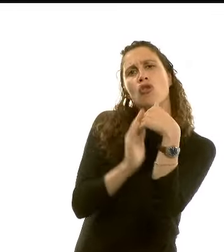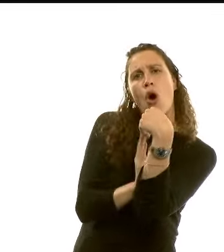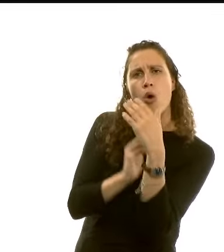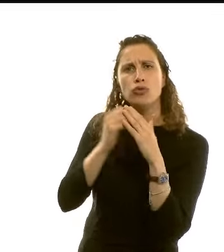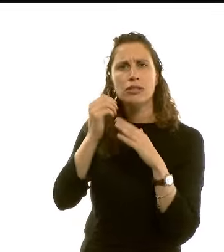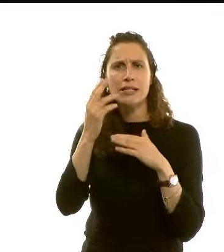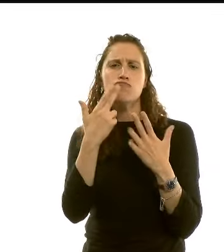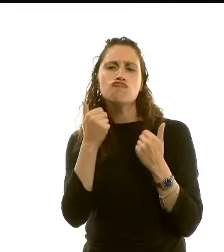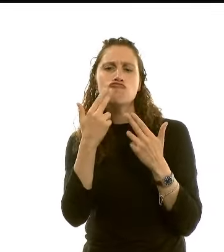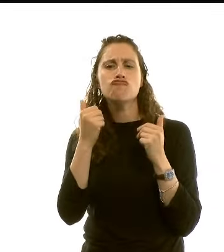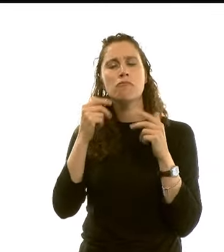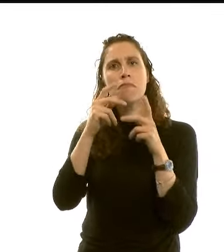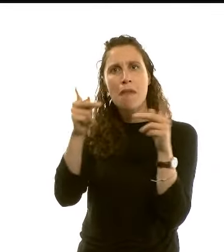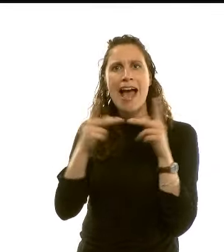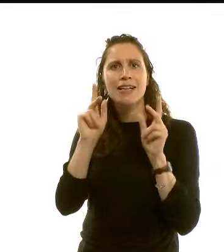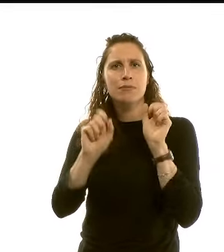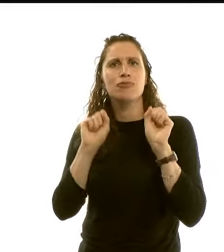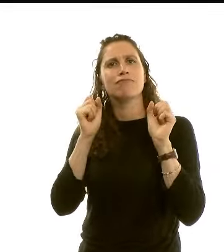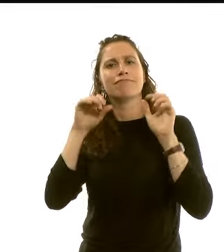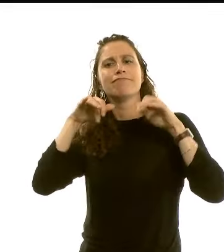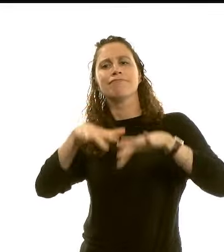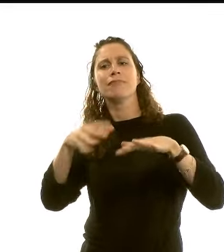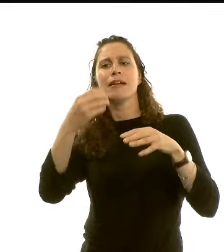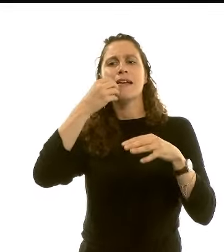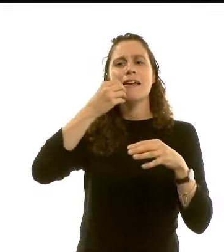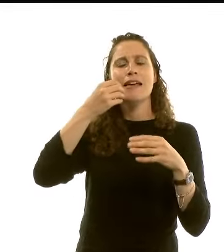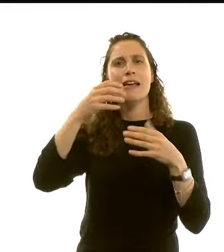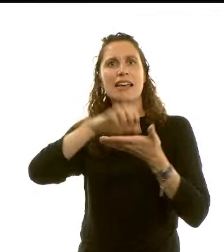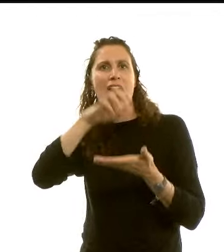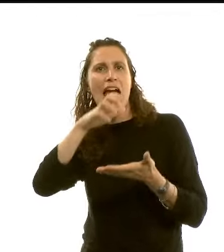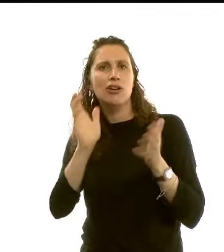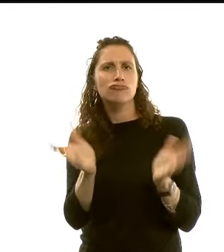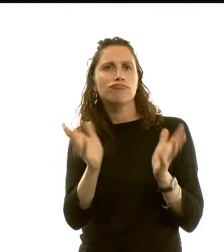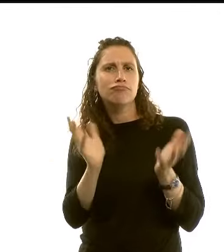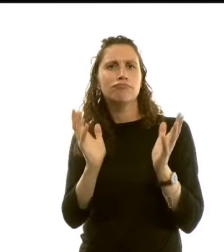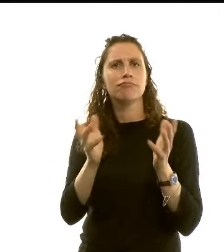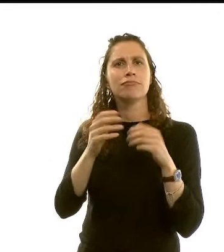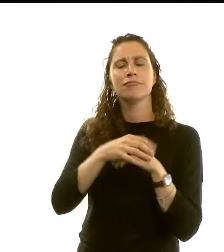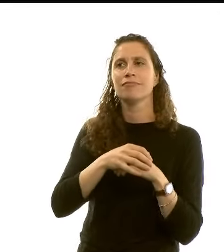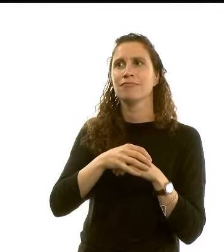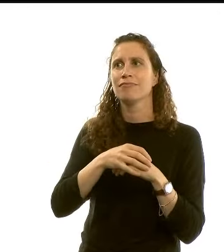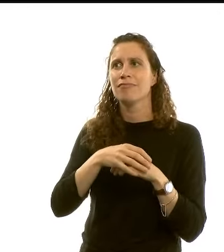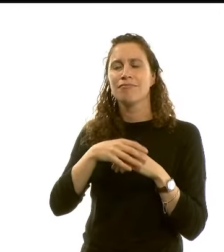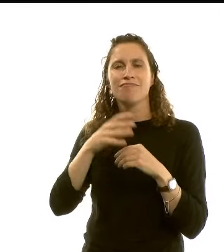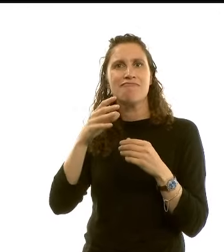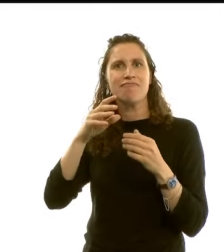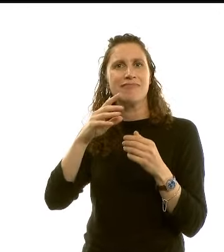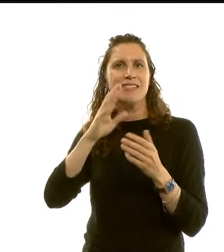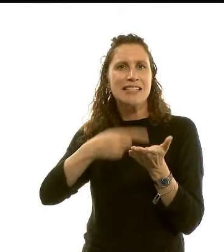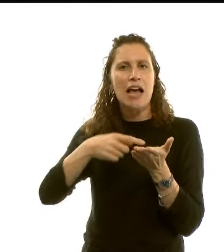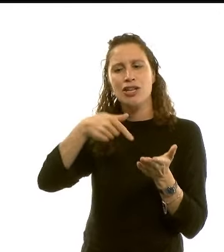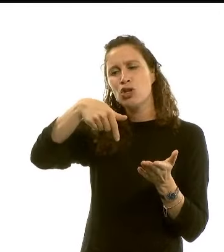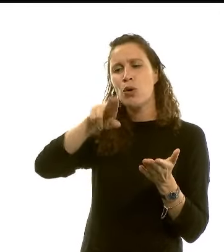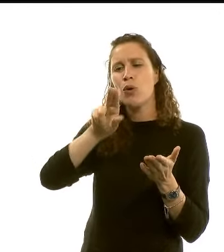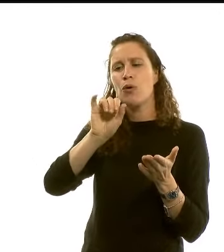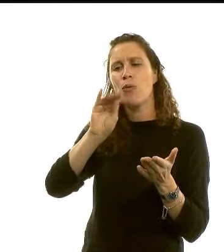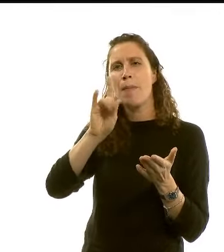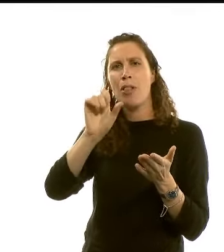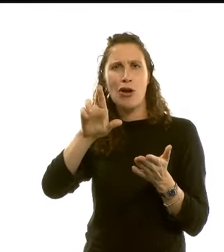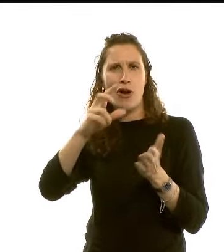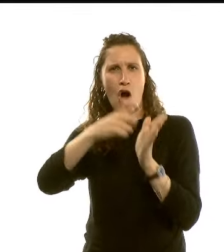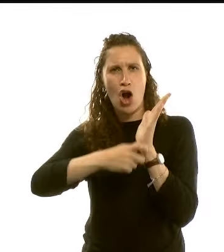eclectic space where people can come and hang out, eat cake, catch up on Quibbler articles, and just feel at home. How about the